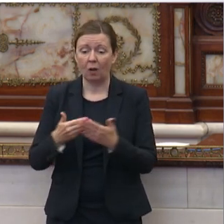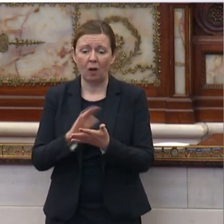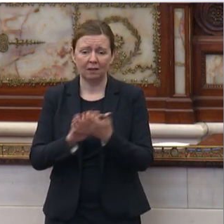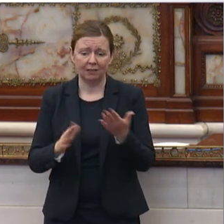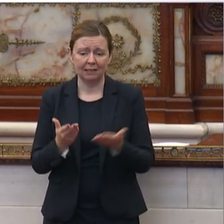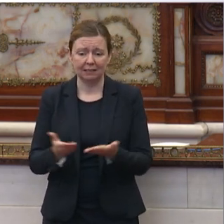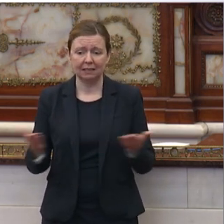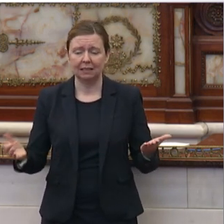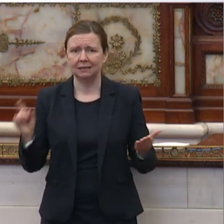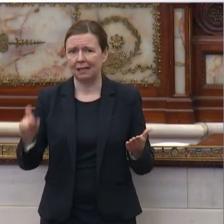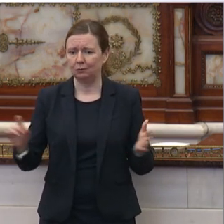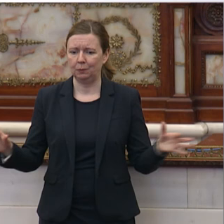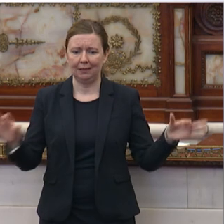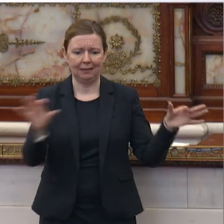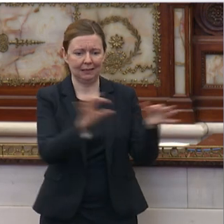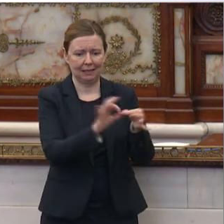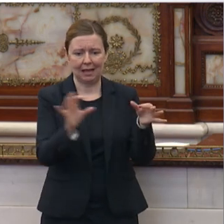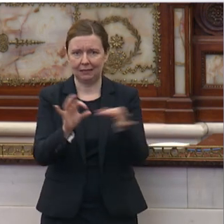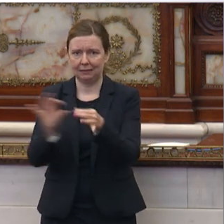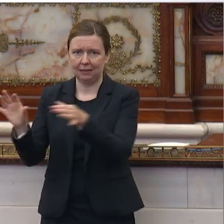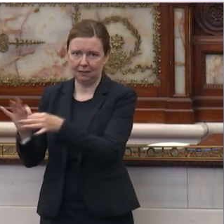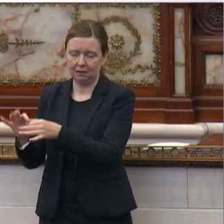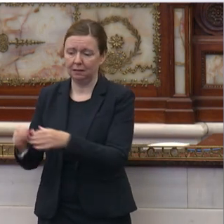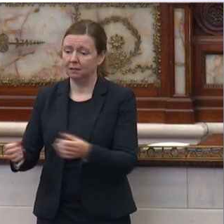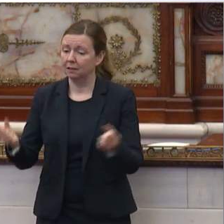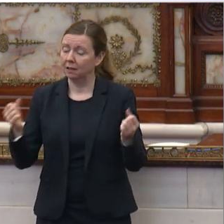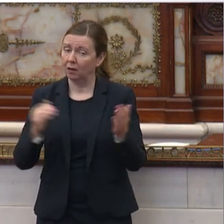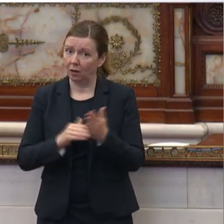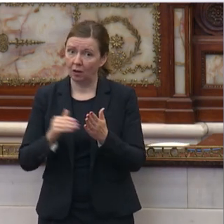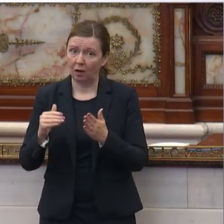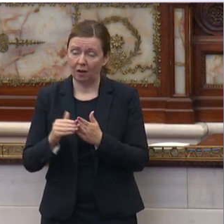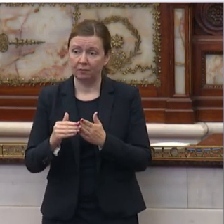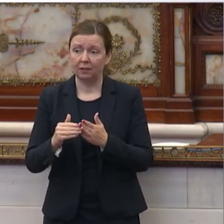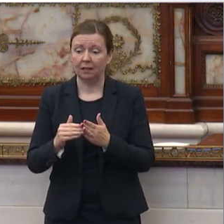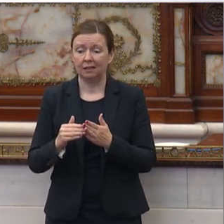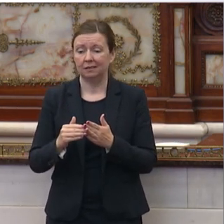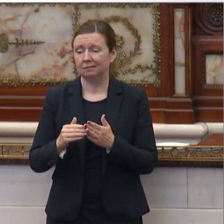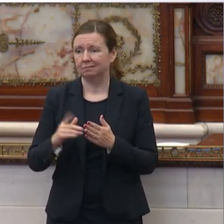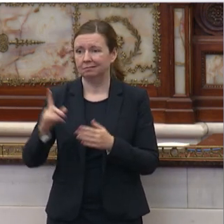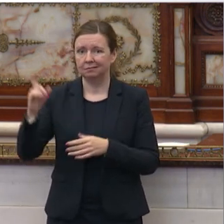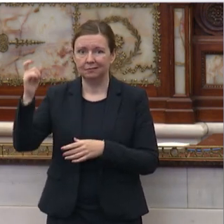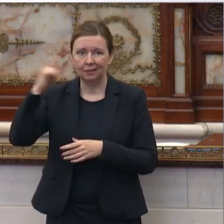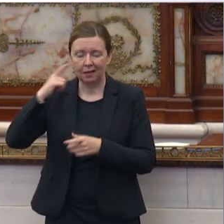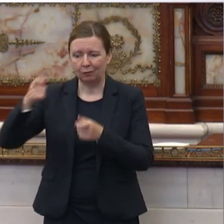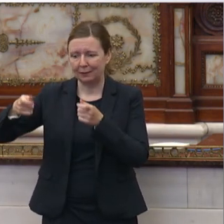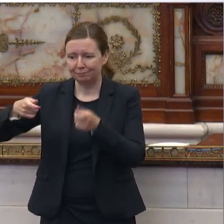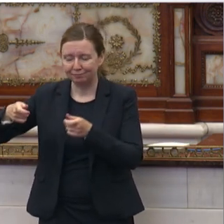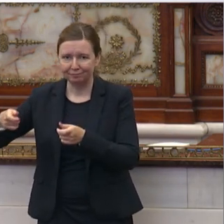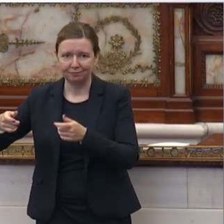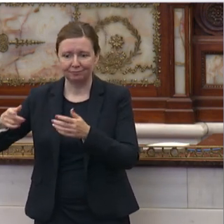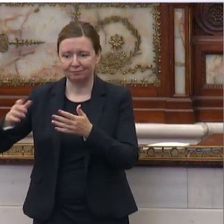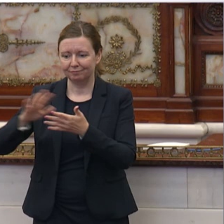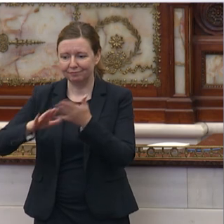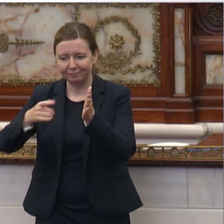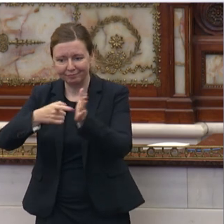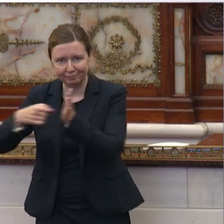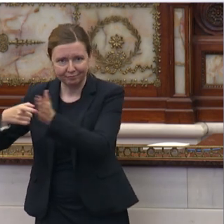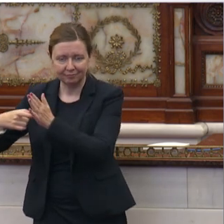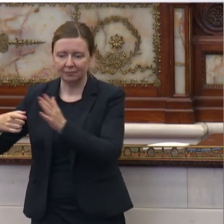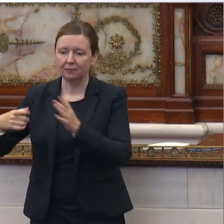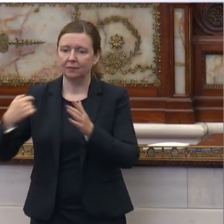things have to be connected. And so many times the bureaucracy and when we're working at our different